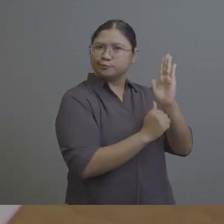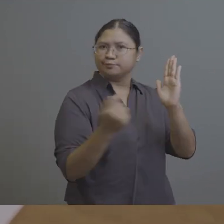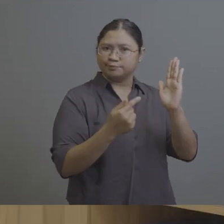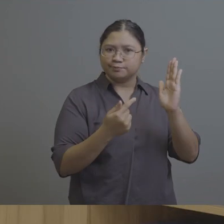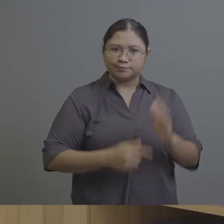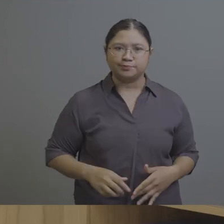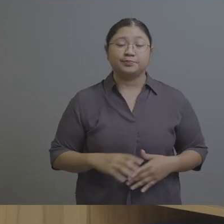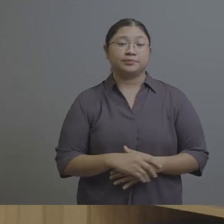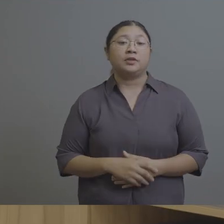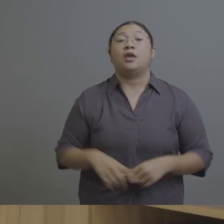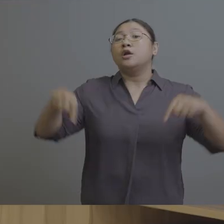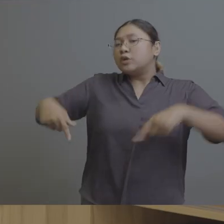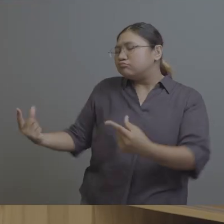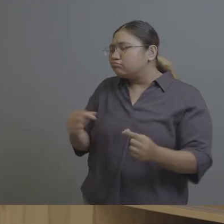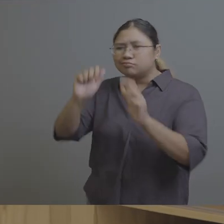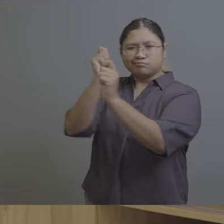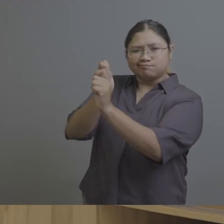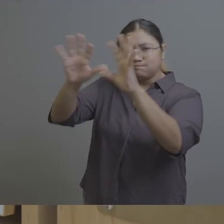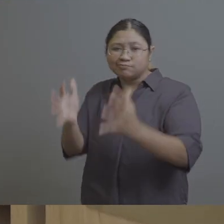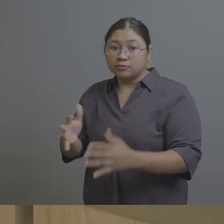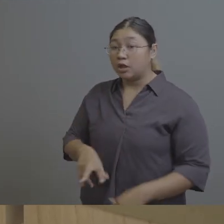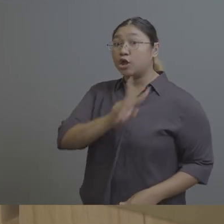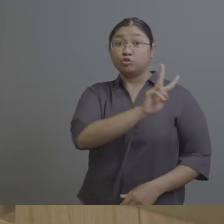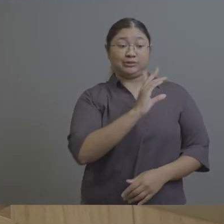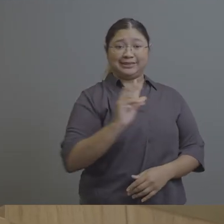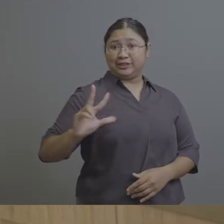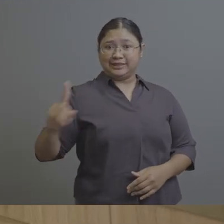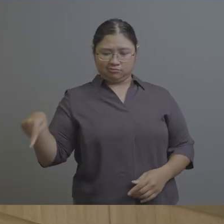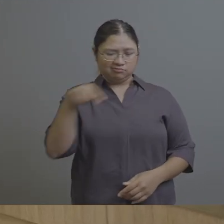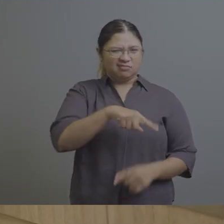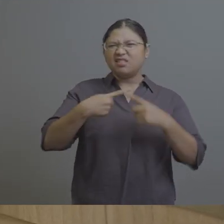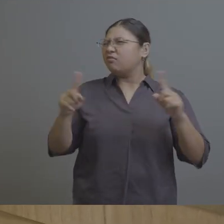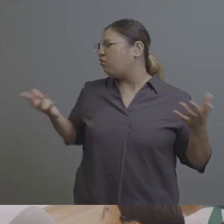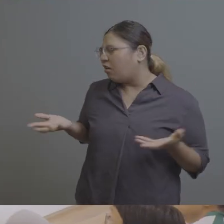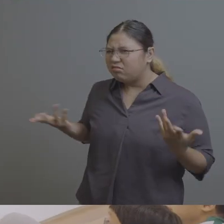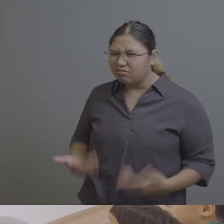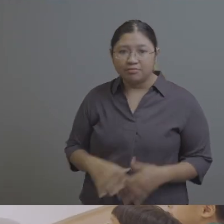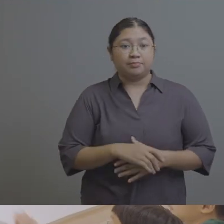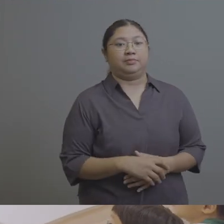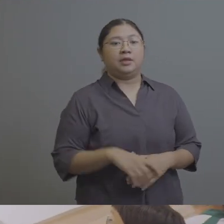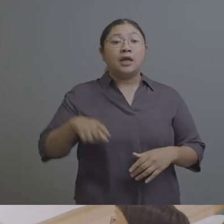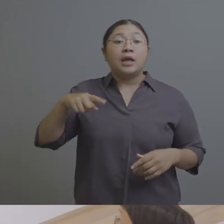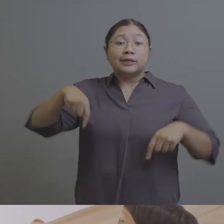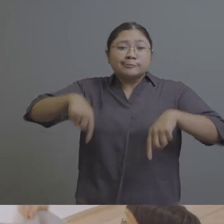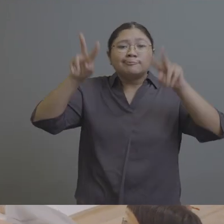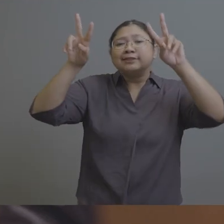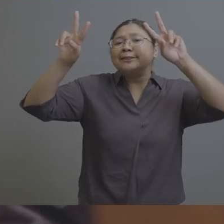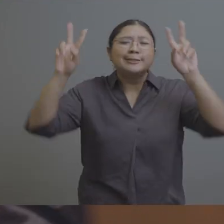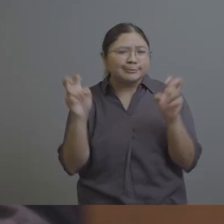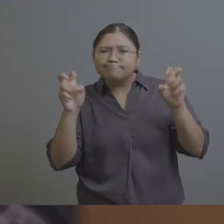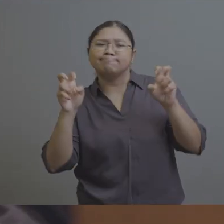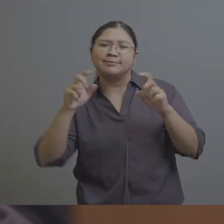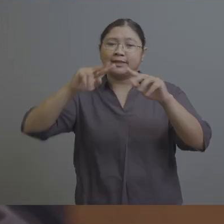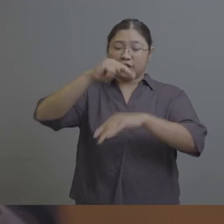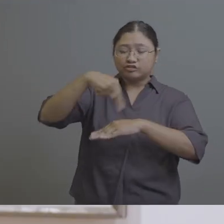art. Today we're doing sculptures. Does anyone know the difference between 2D and 3D? There are actually 10 people in this artwork. The name